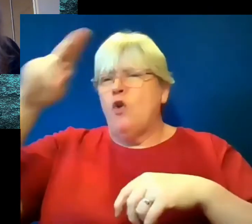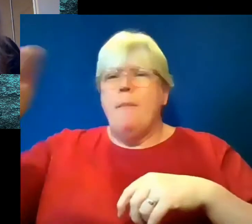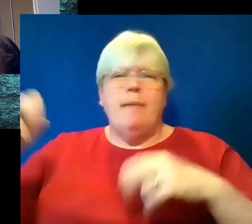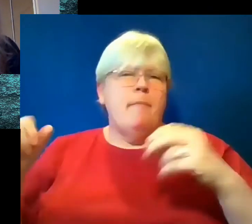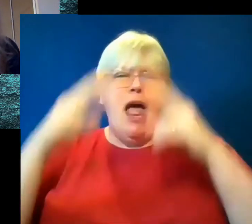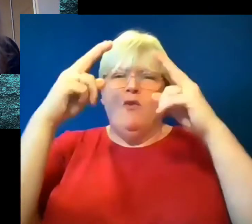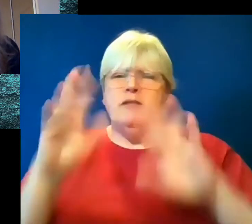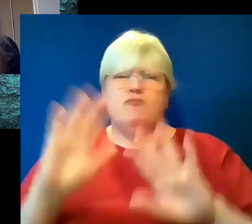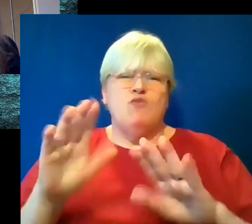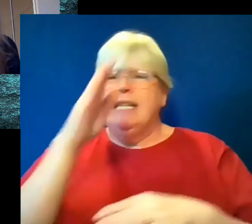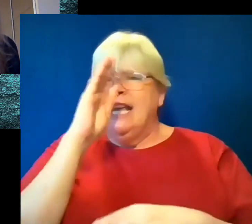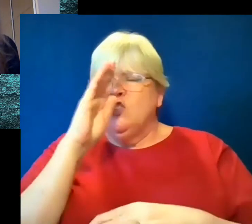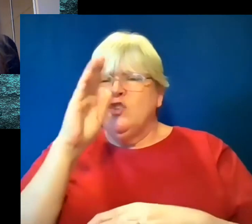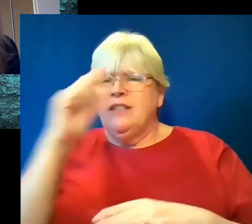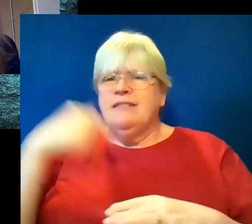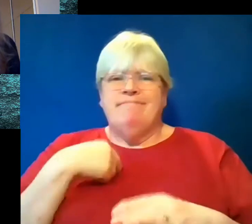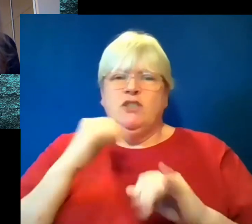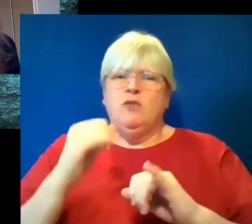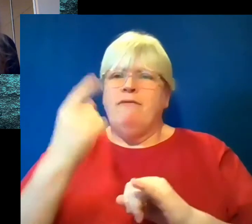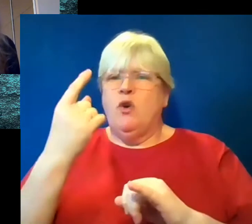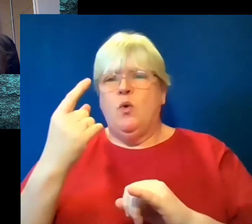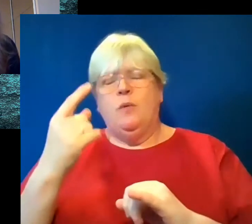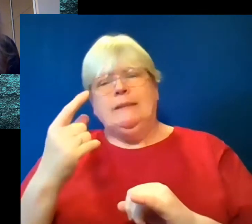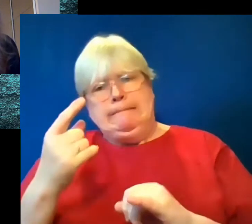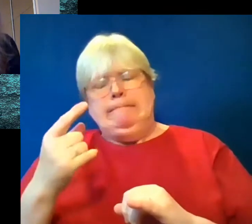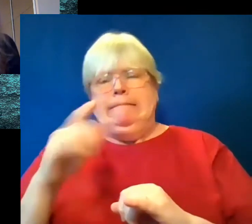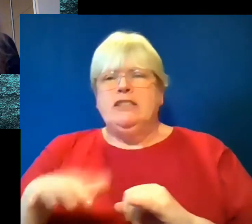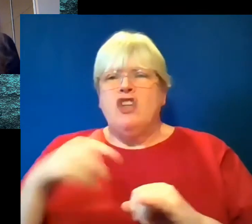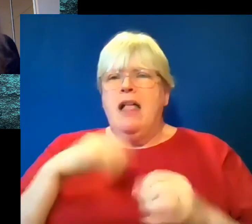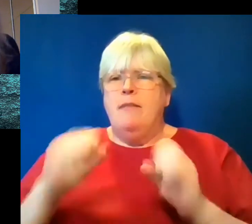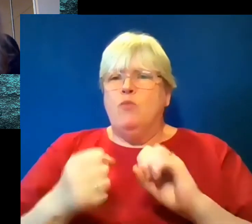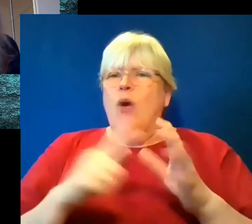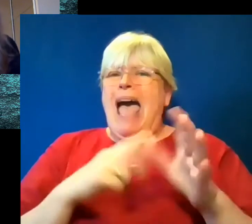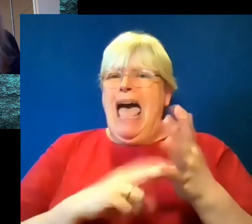spectacularly dangerous. And I am already to blame for one child's shattered ankle, and I don't think I could take another.